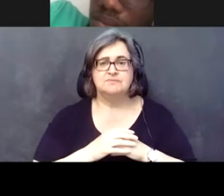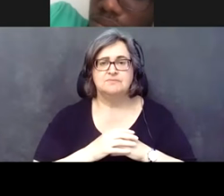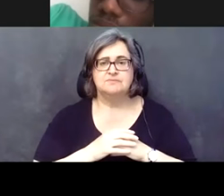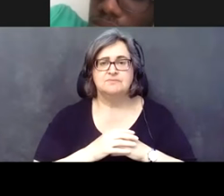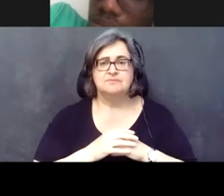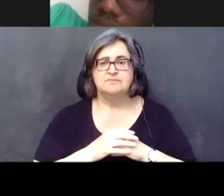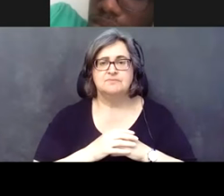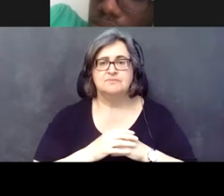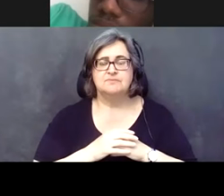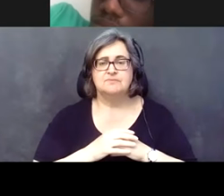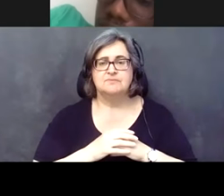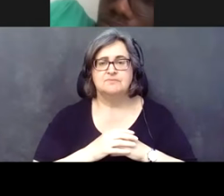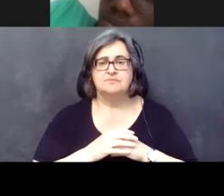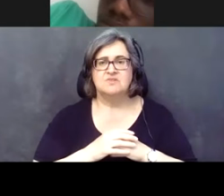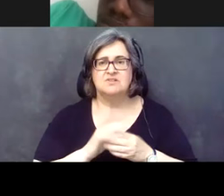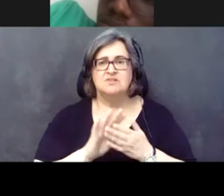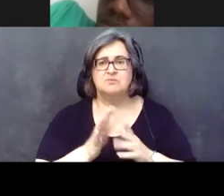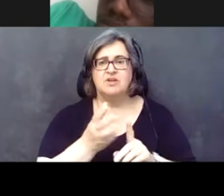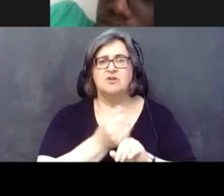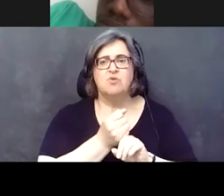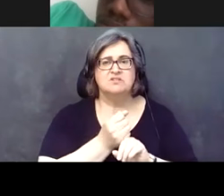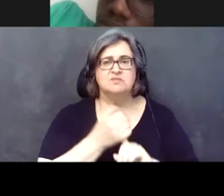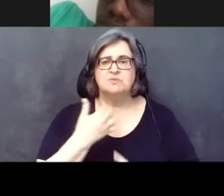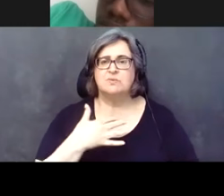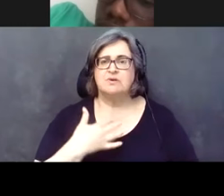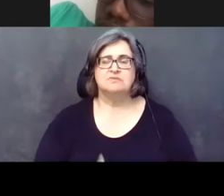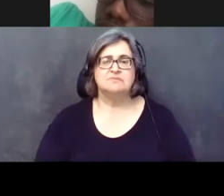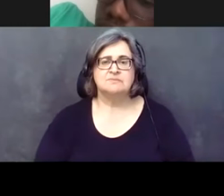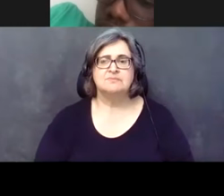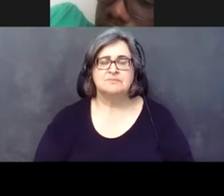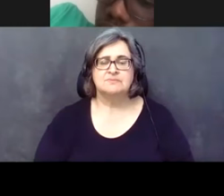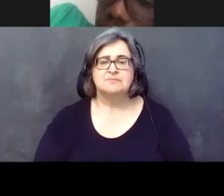to be arrested and that and